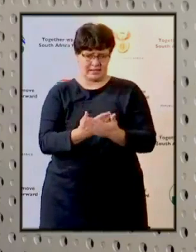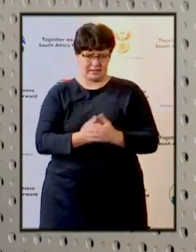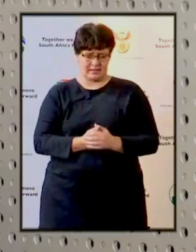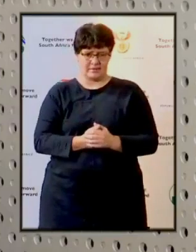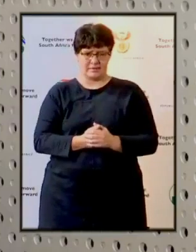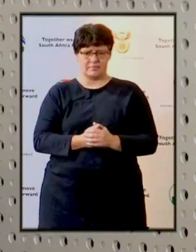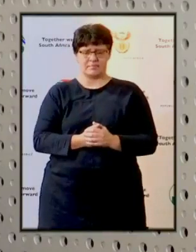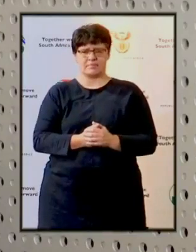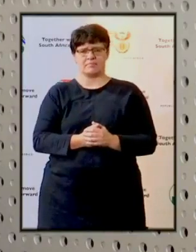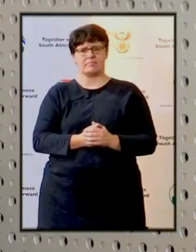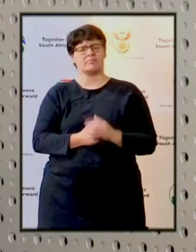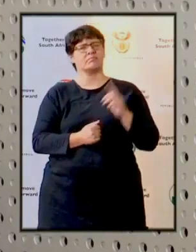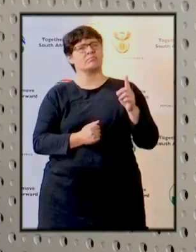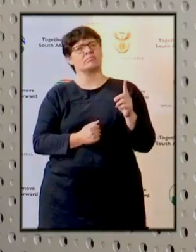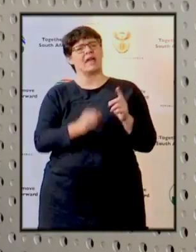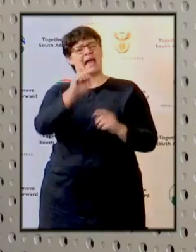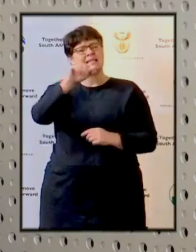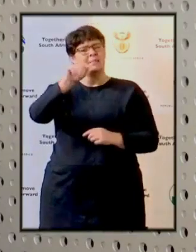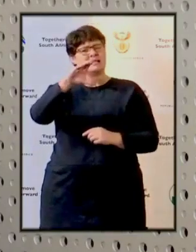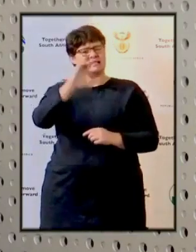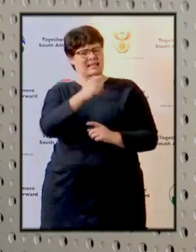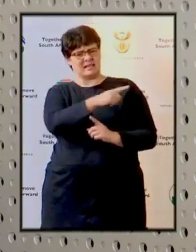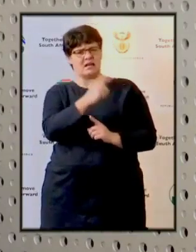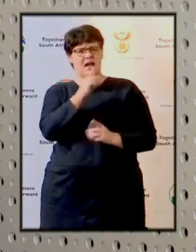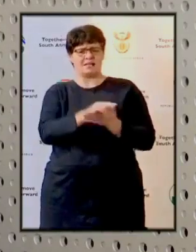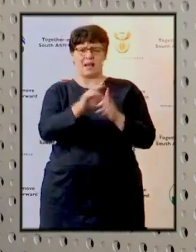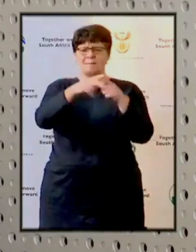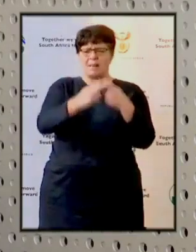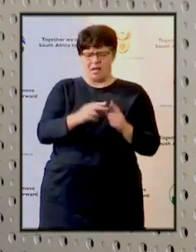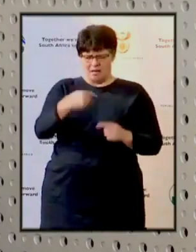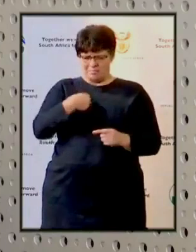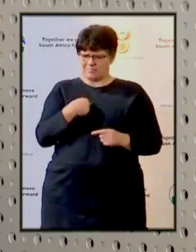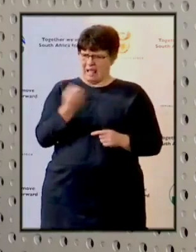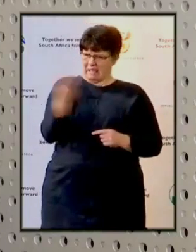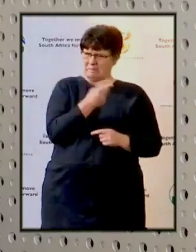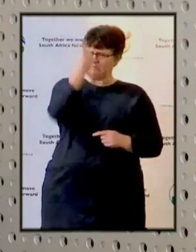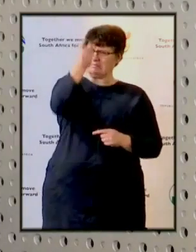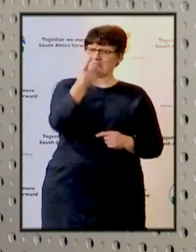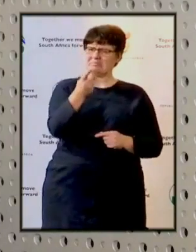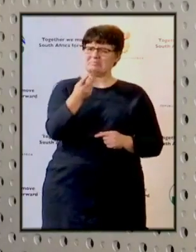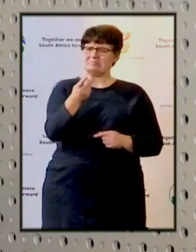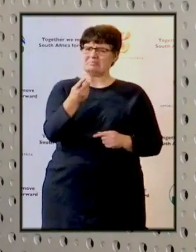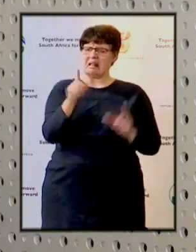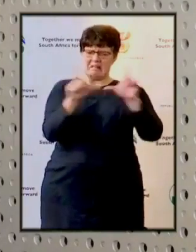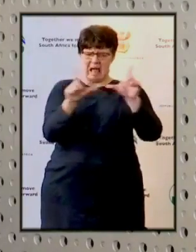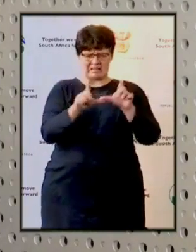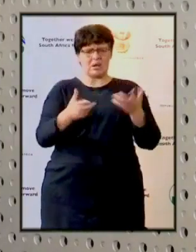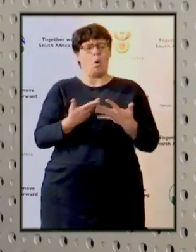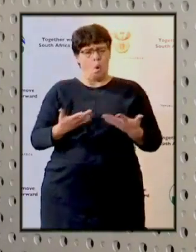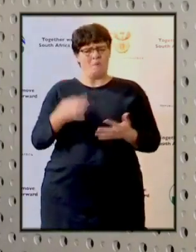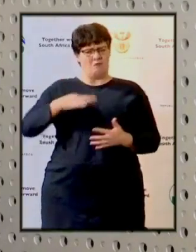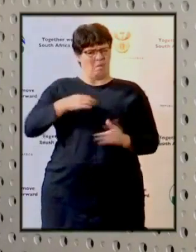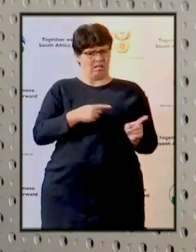Mercedes asked a question around plumbers and asked whether we're only catering for the formal